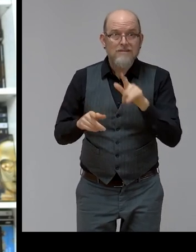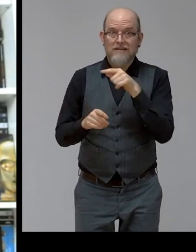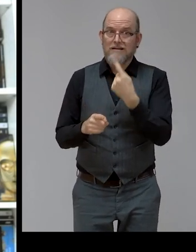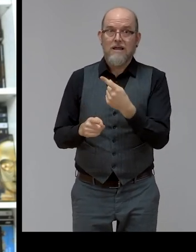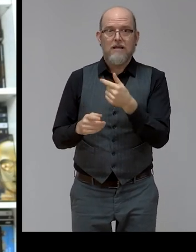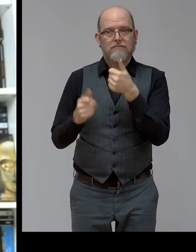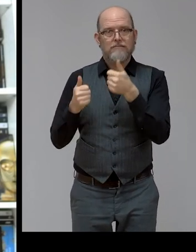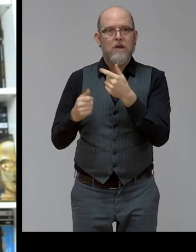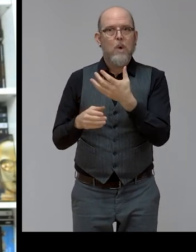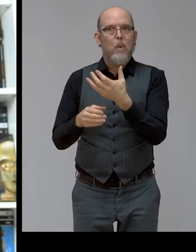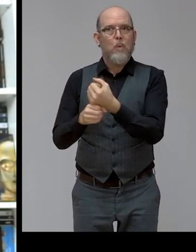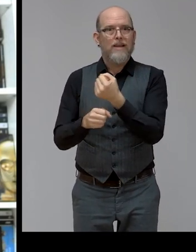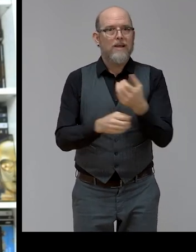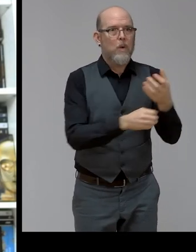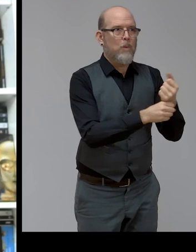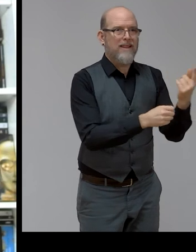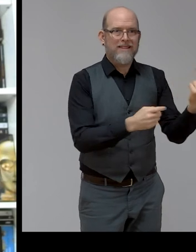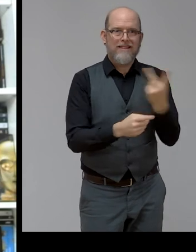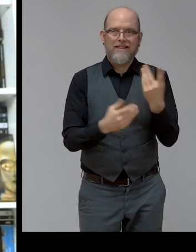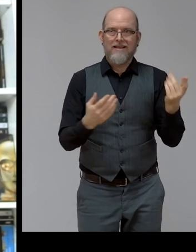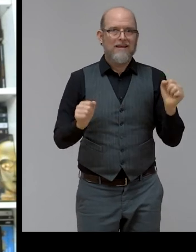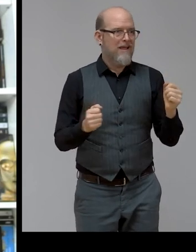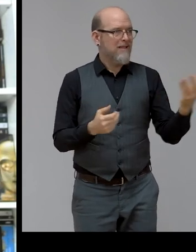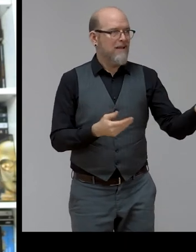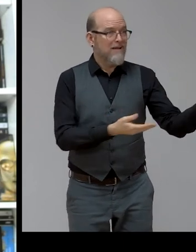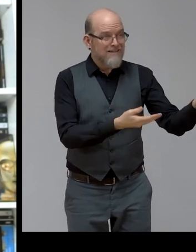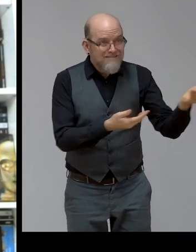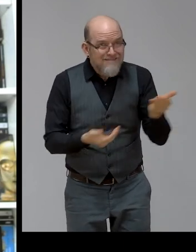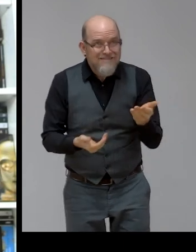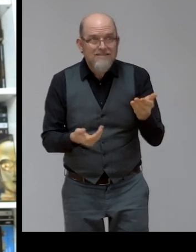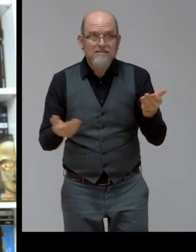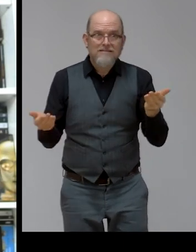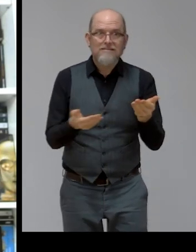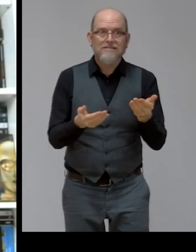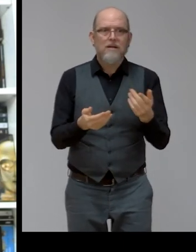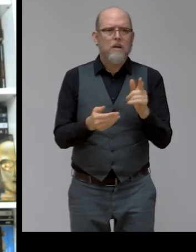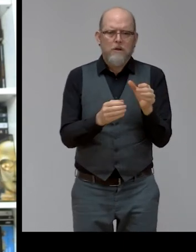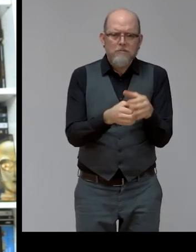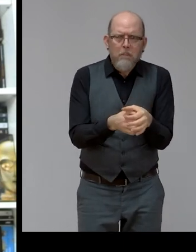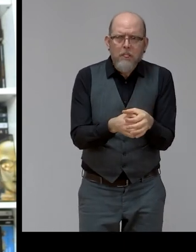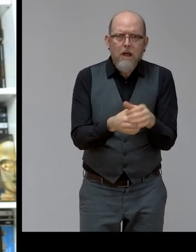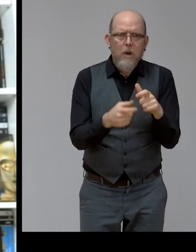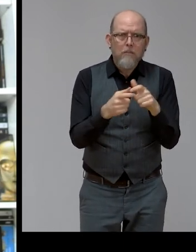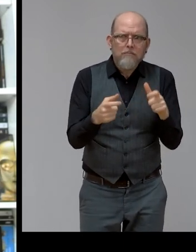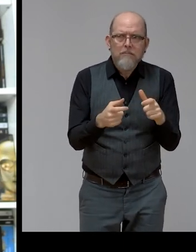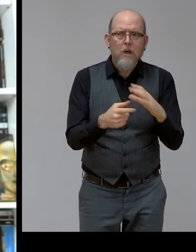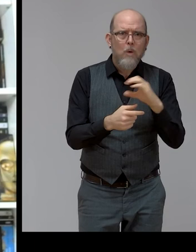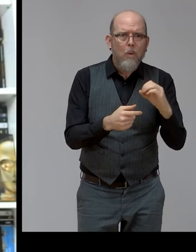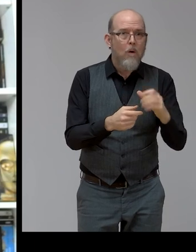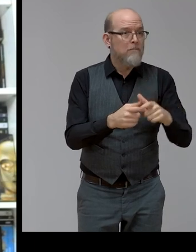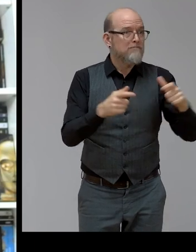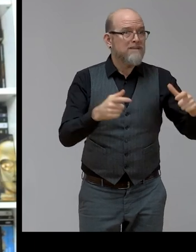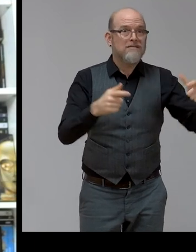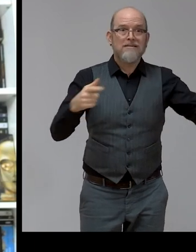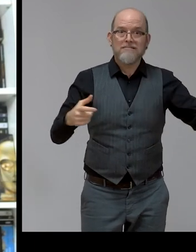like from small to big organizations, big companies, they all brought them to the program. So they are